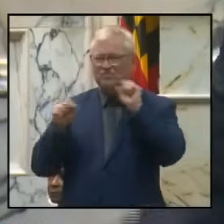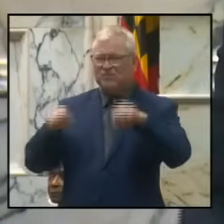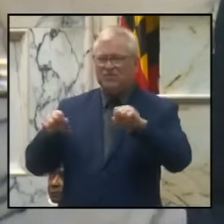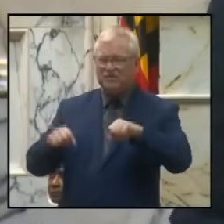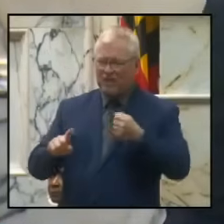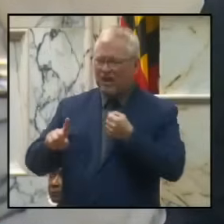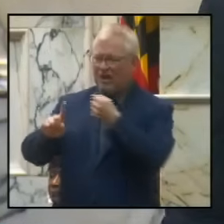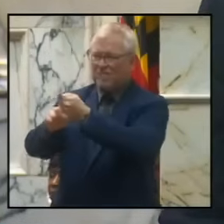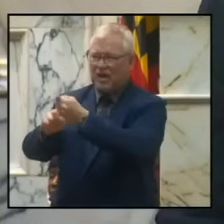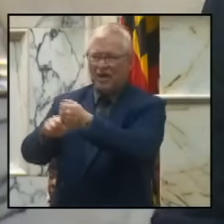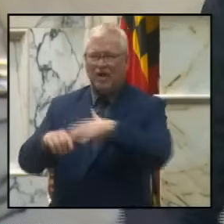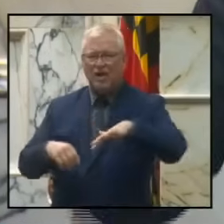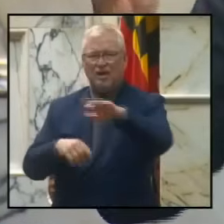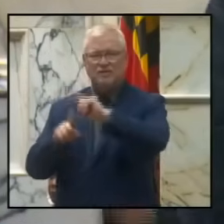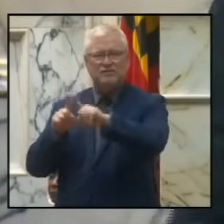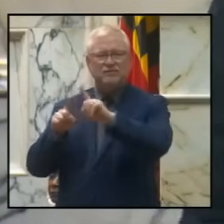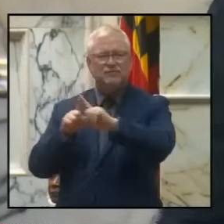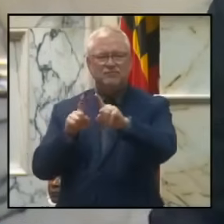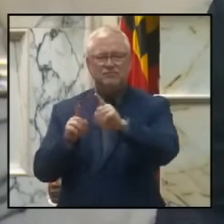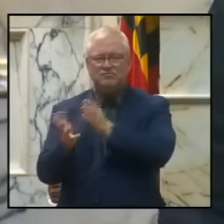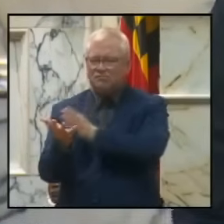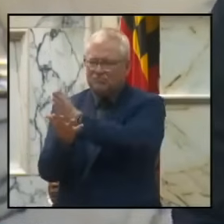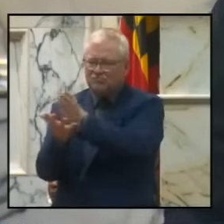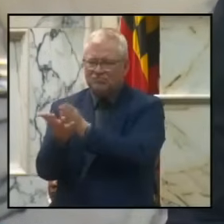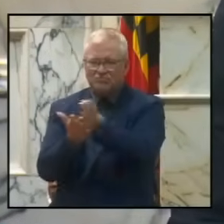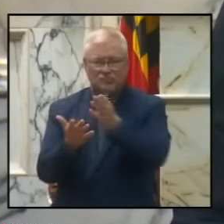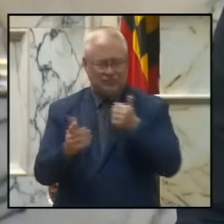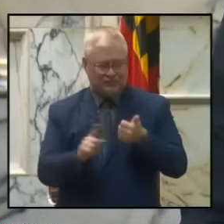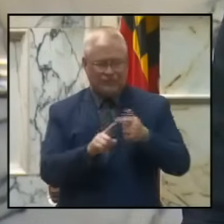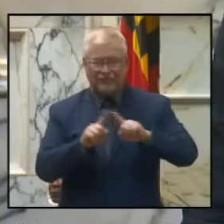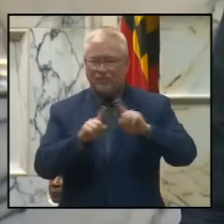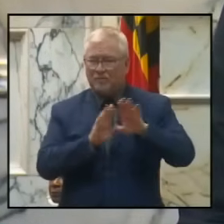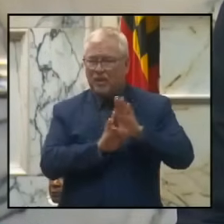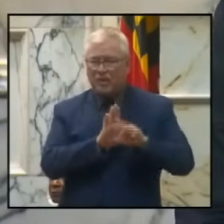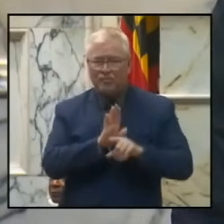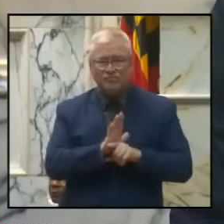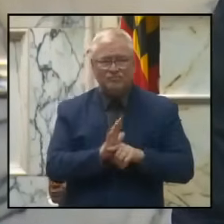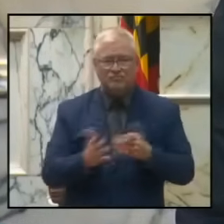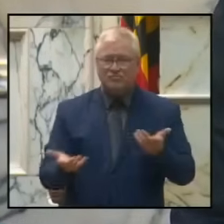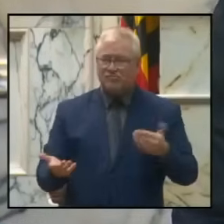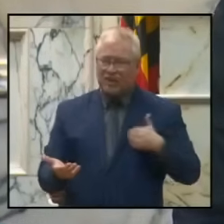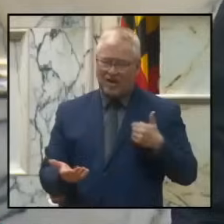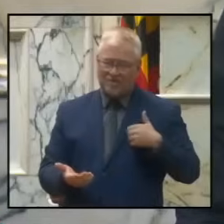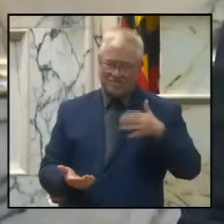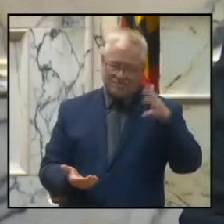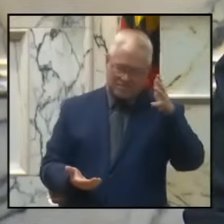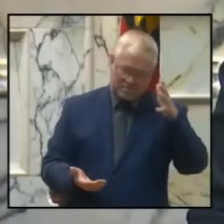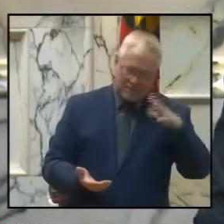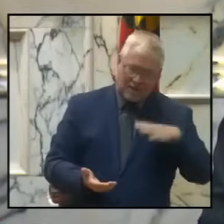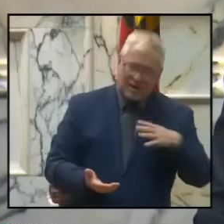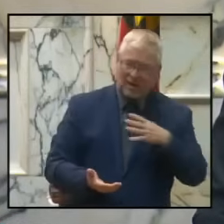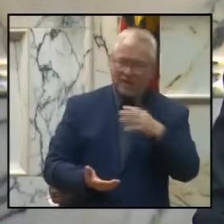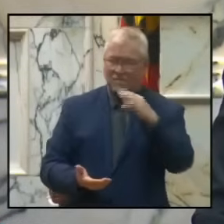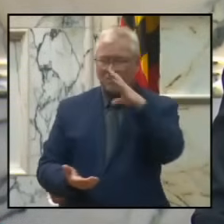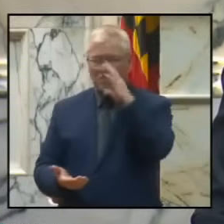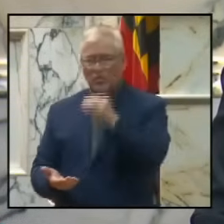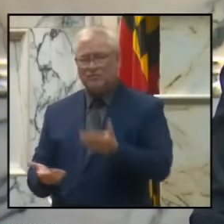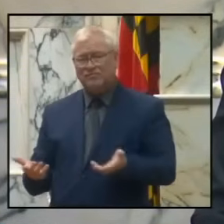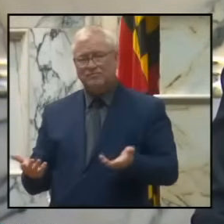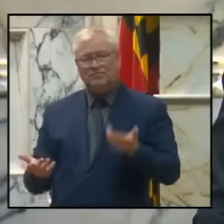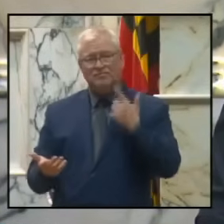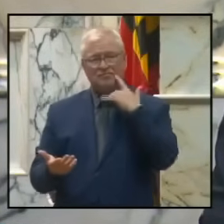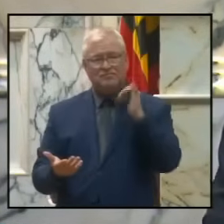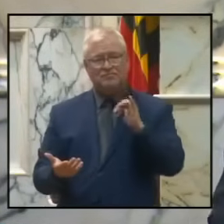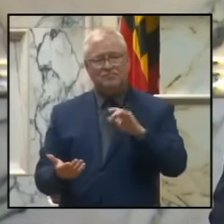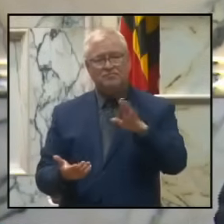backgrounds, including our men and boys. It's men like Carlos Battle. Carlos